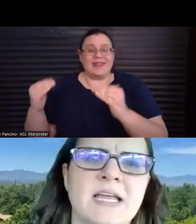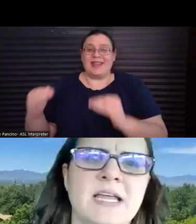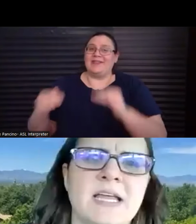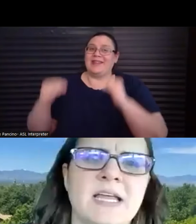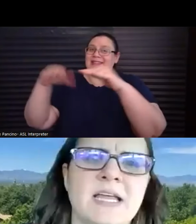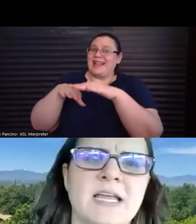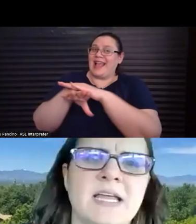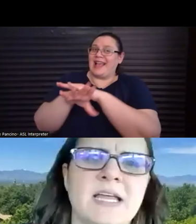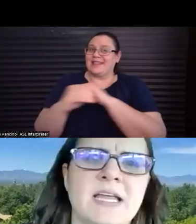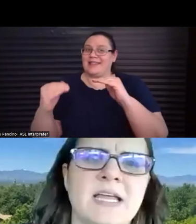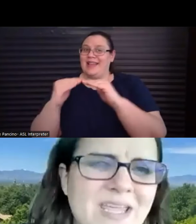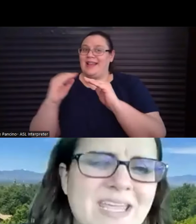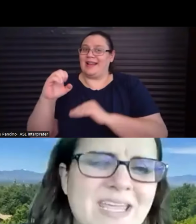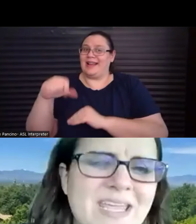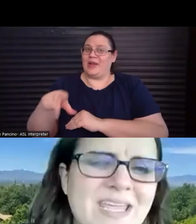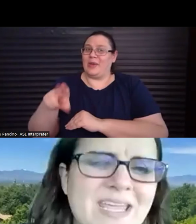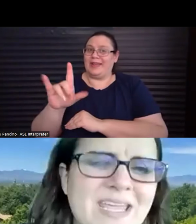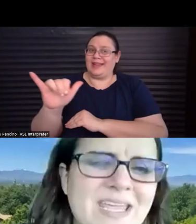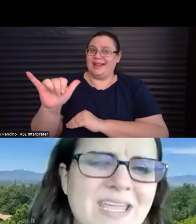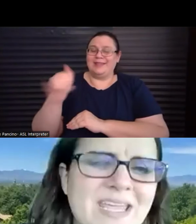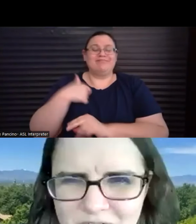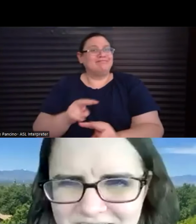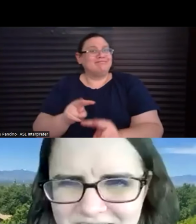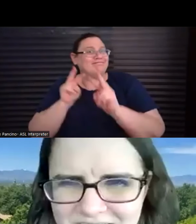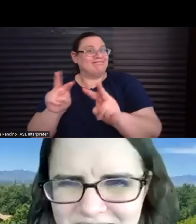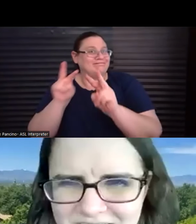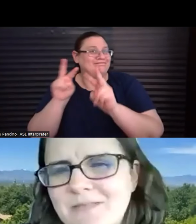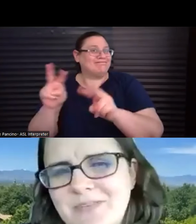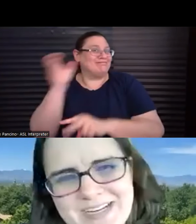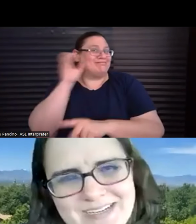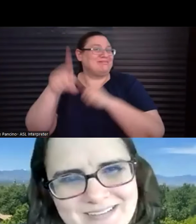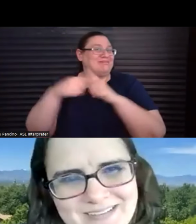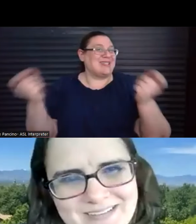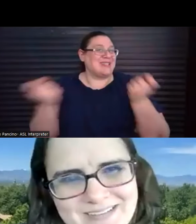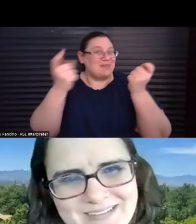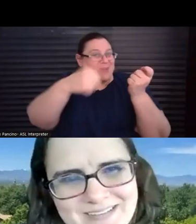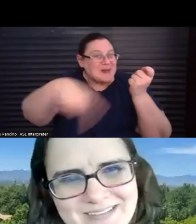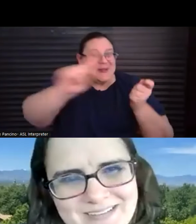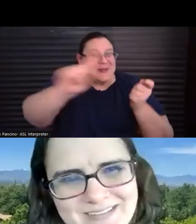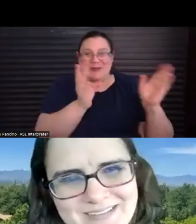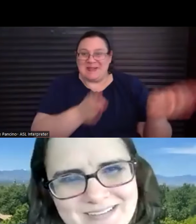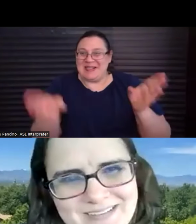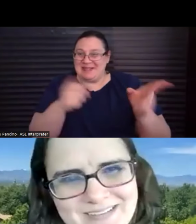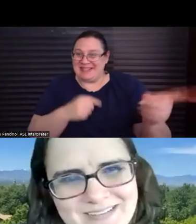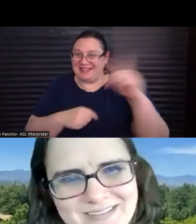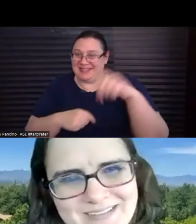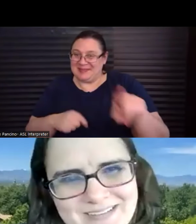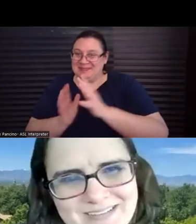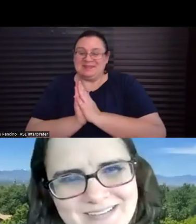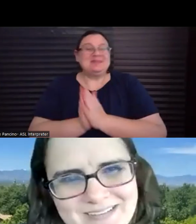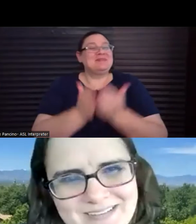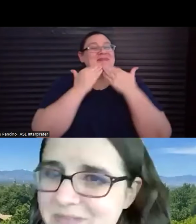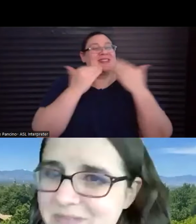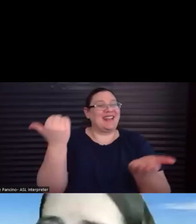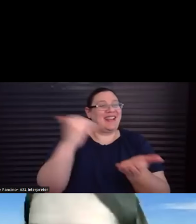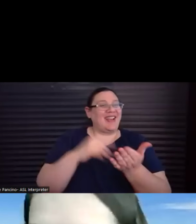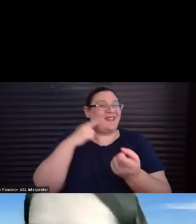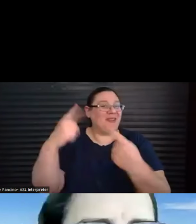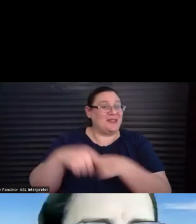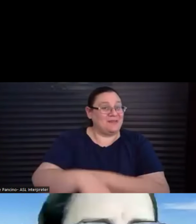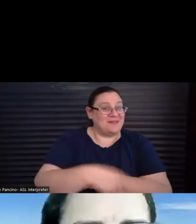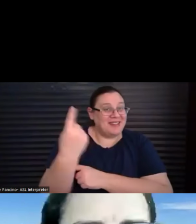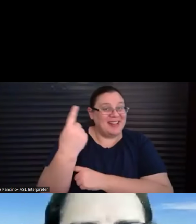Equity. We can't wait to hear about the celebrations you all are planning. Thank you again for being here today, and thank you